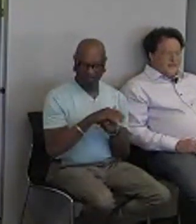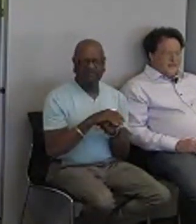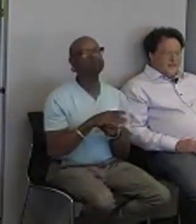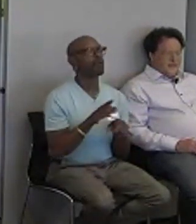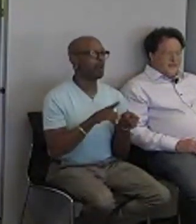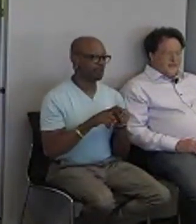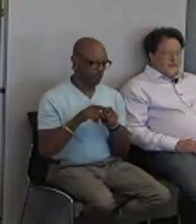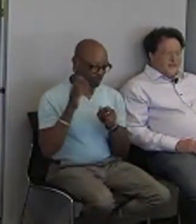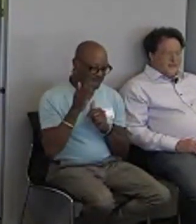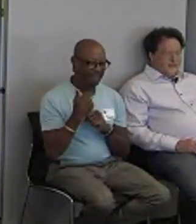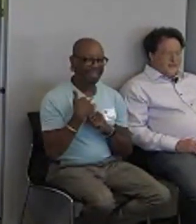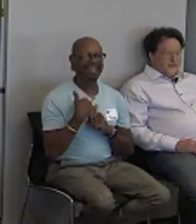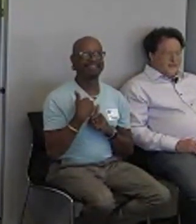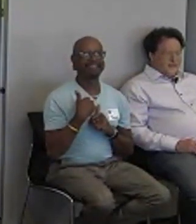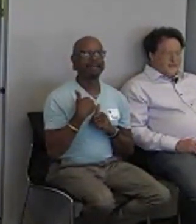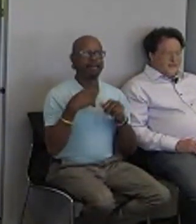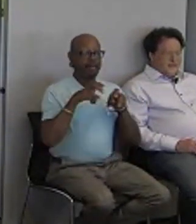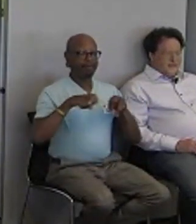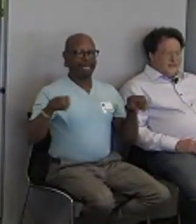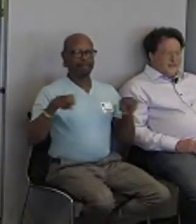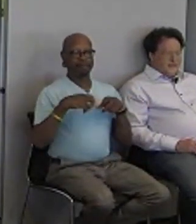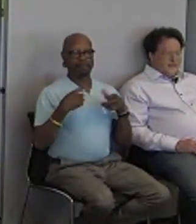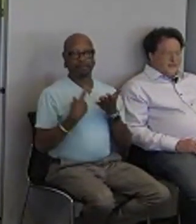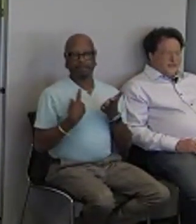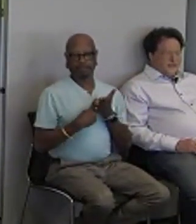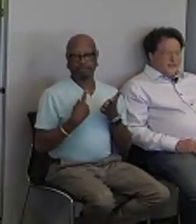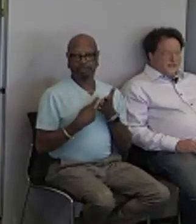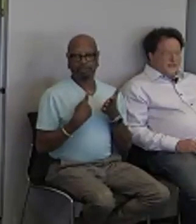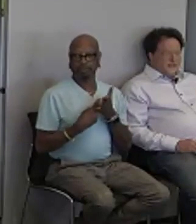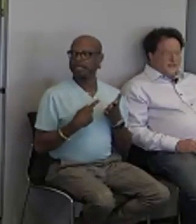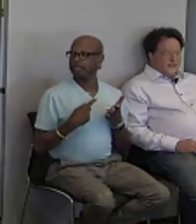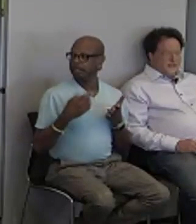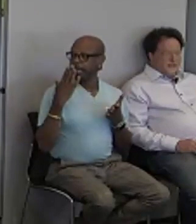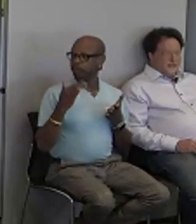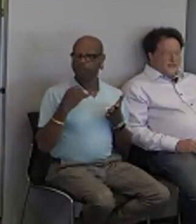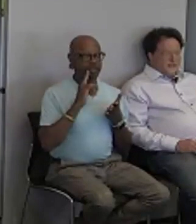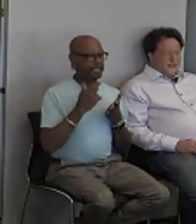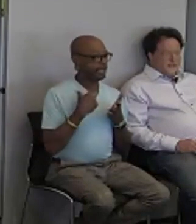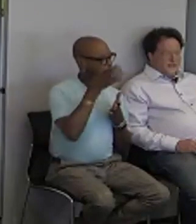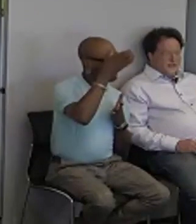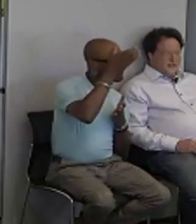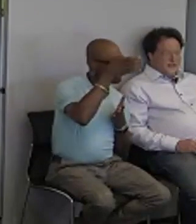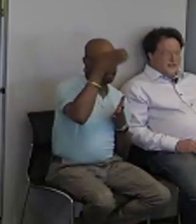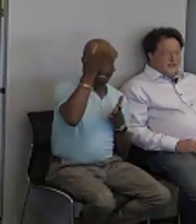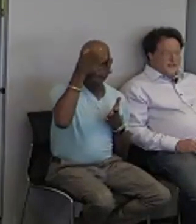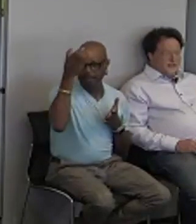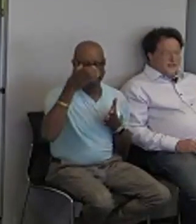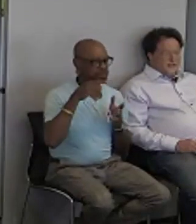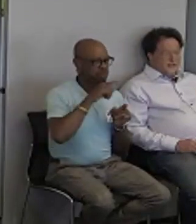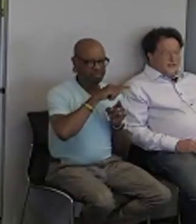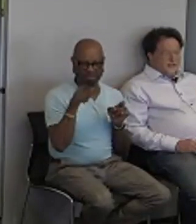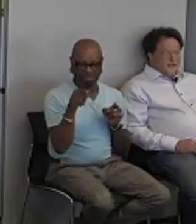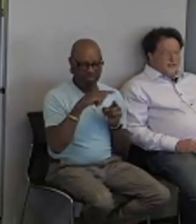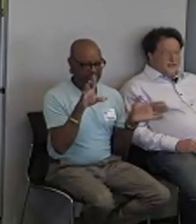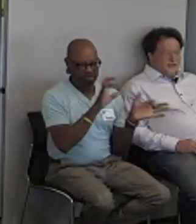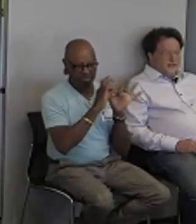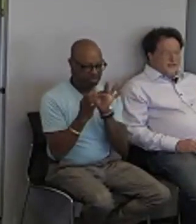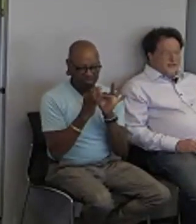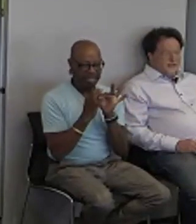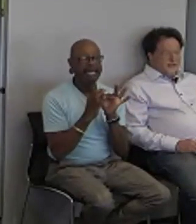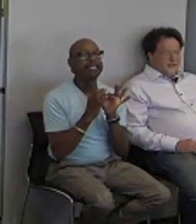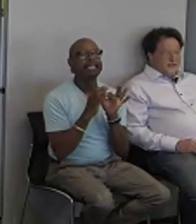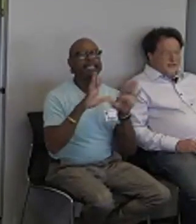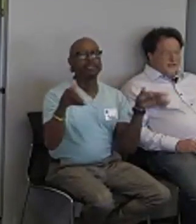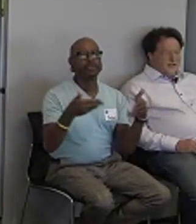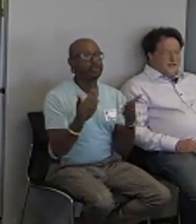also going to have a panel discussion that is going to tie a lot of these concepts together and introduce some new ideas and things